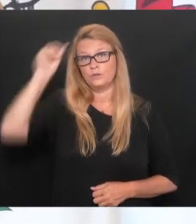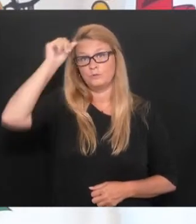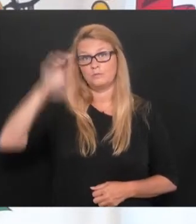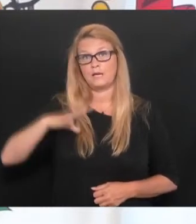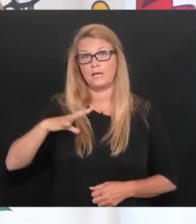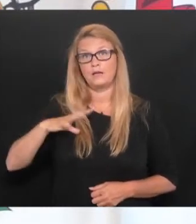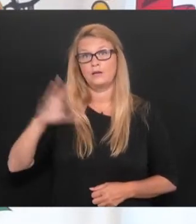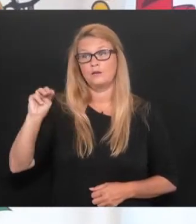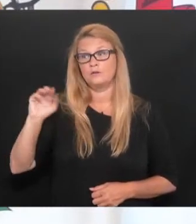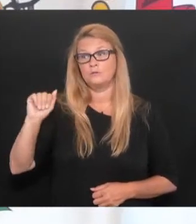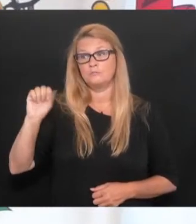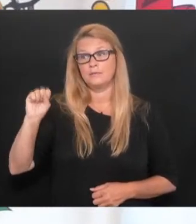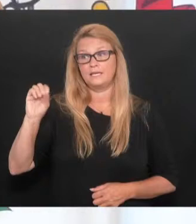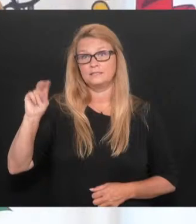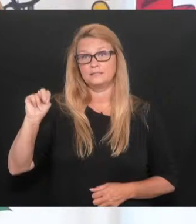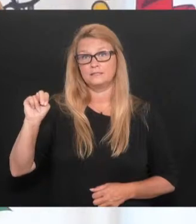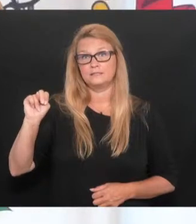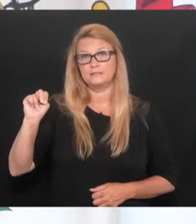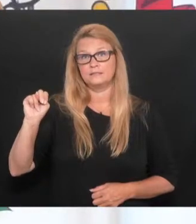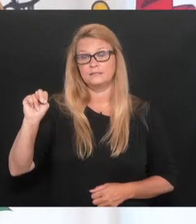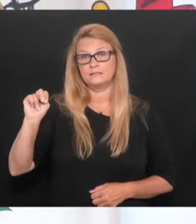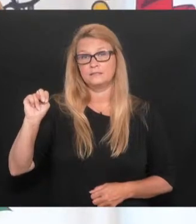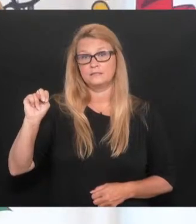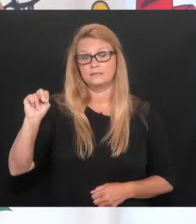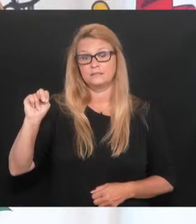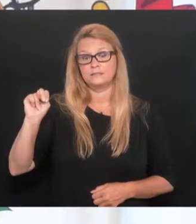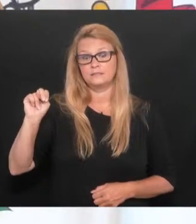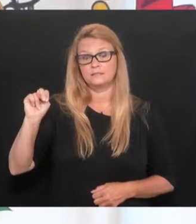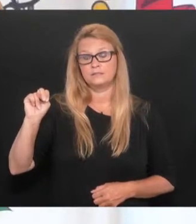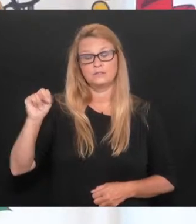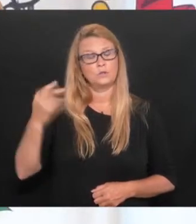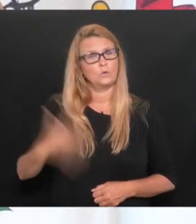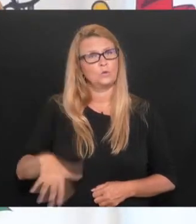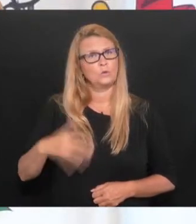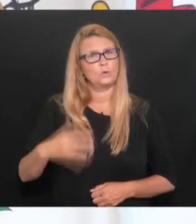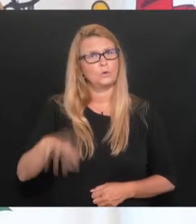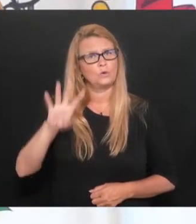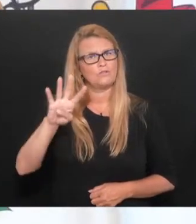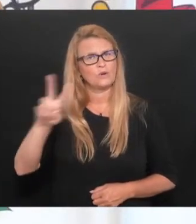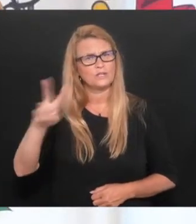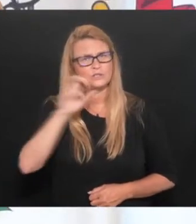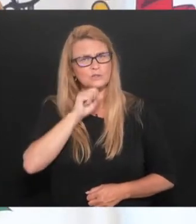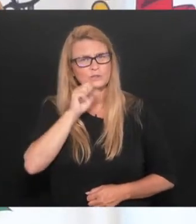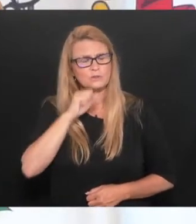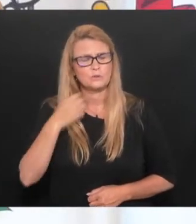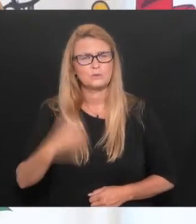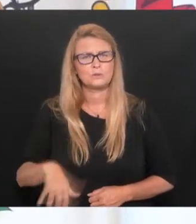from Mason County. Good gracious, 42. The